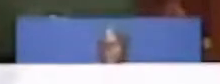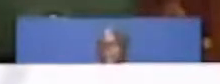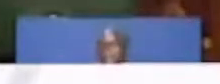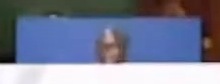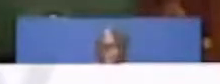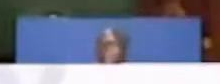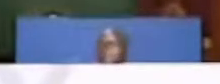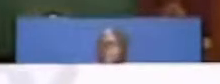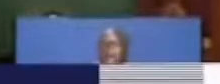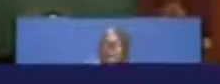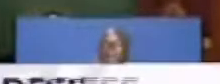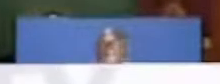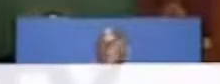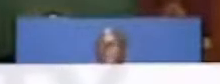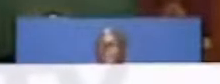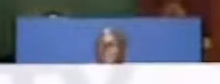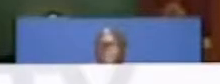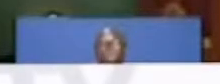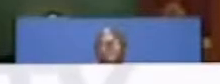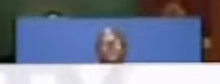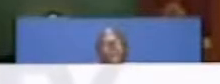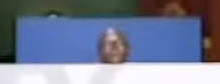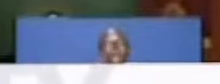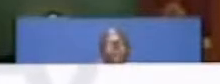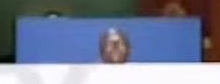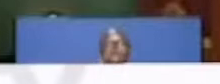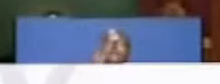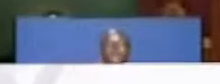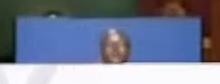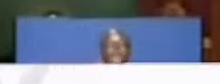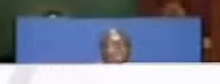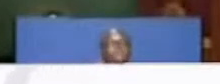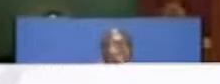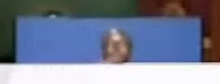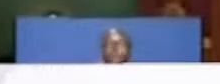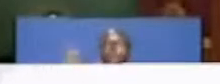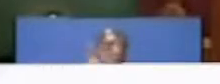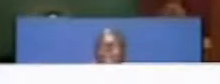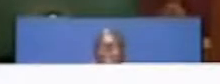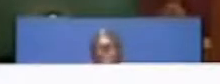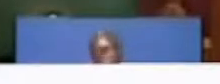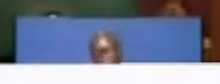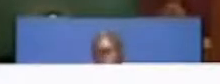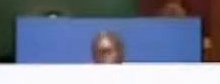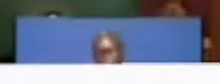the capacity to handle over 20 vessels a day.